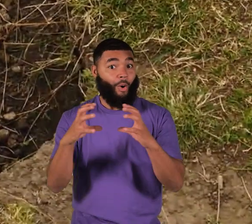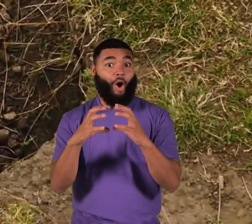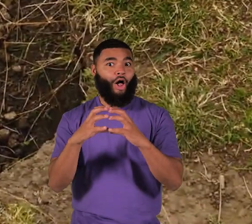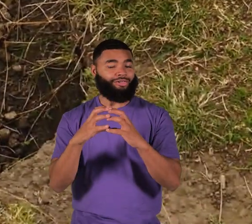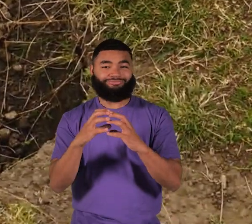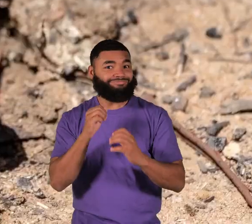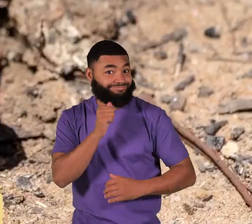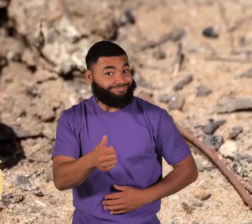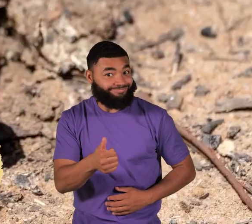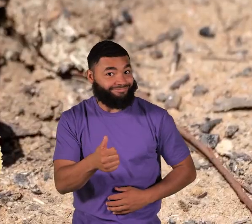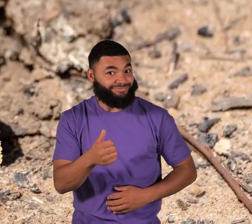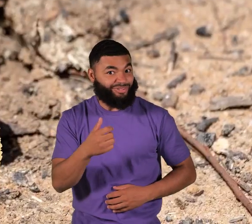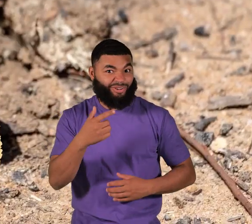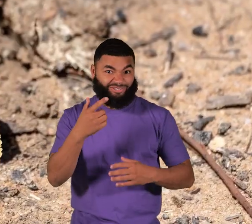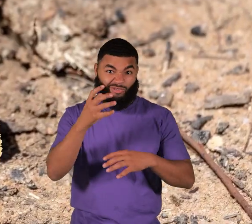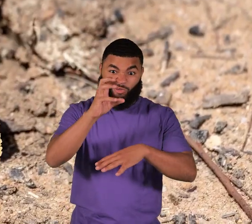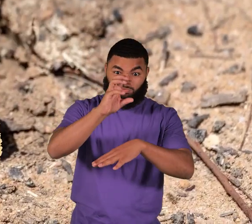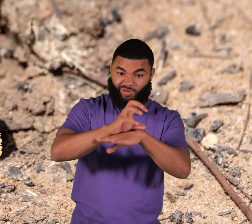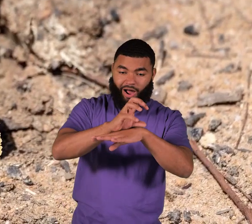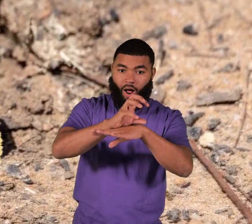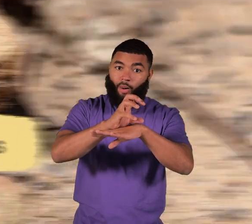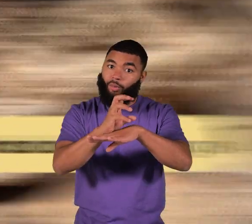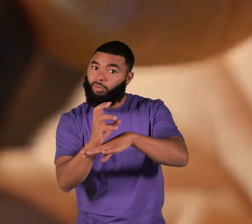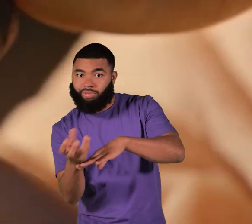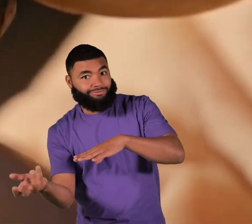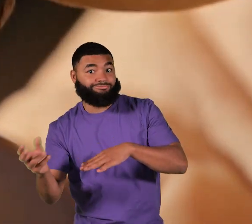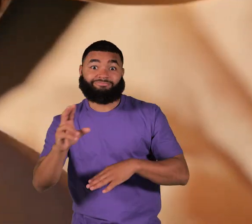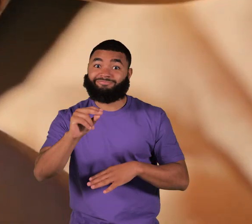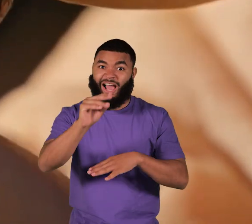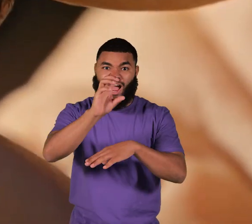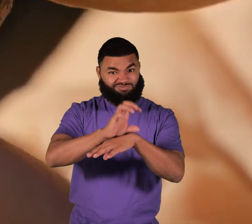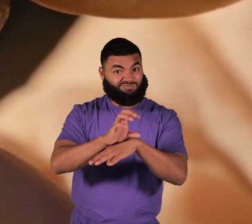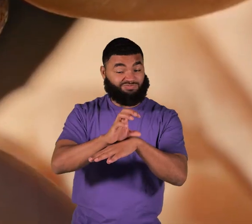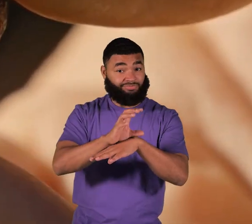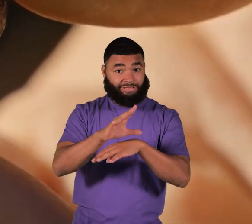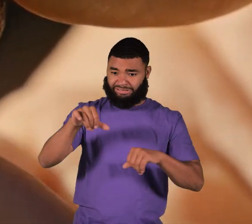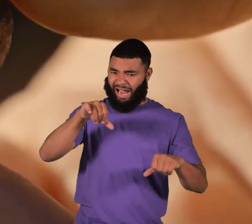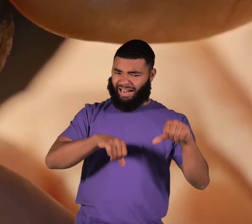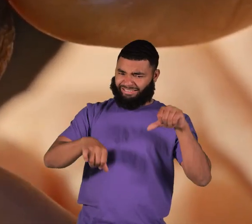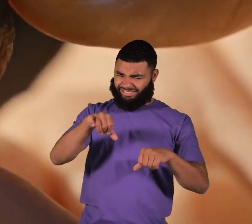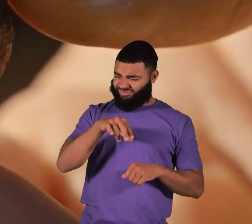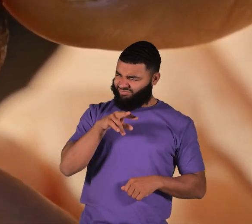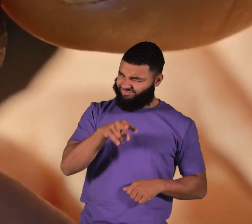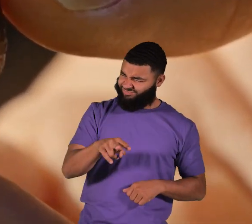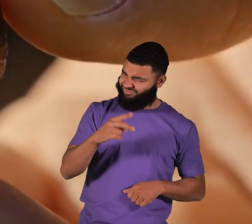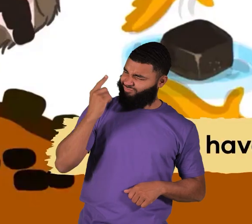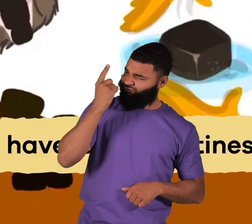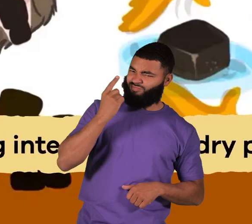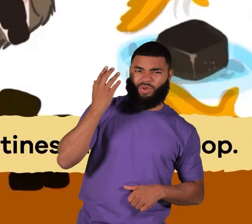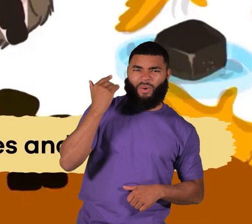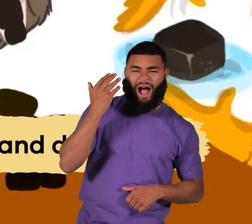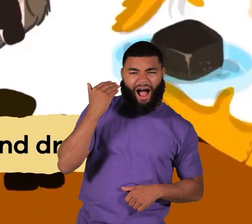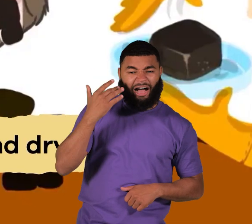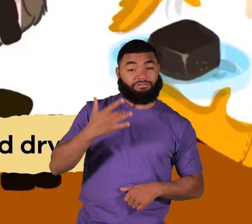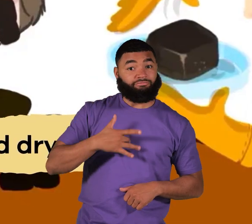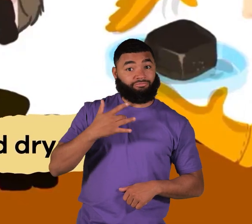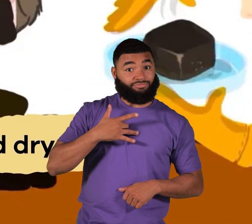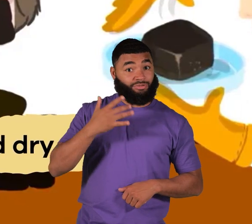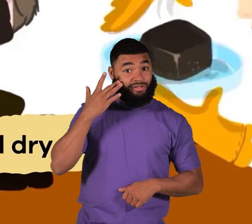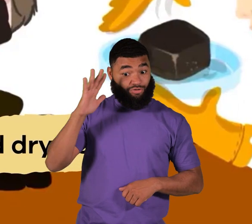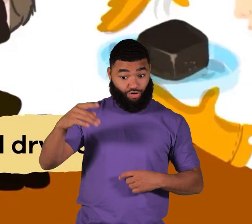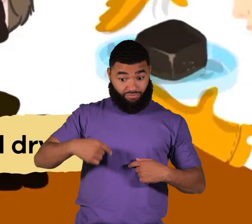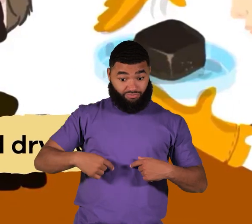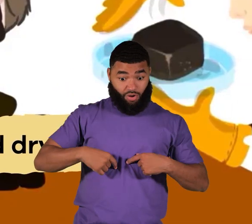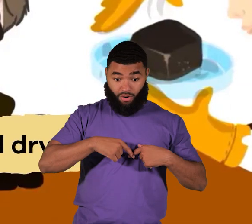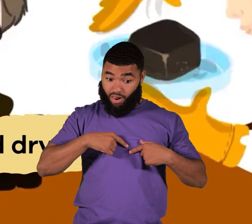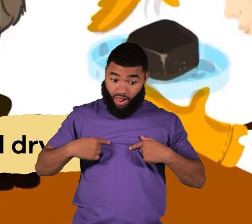uneven surfaces like rocks or logs. Scientists think that the cube shape occurs because wombats have long